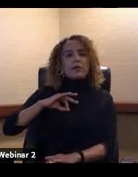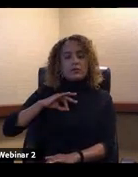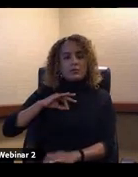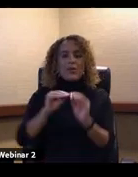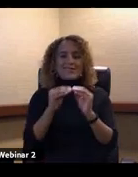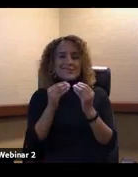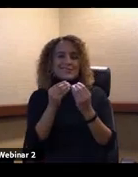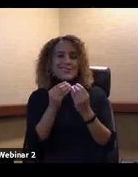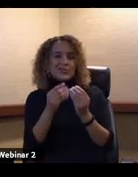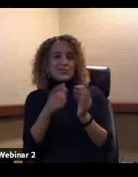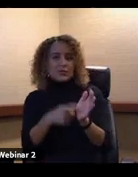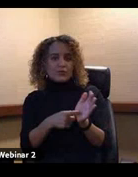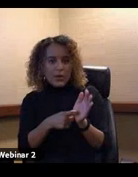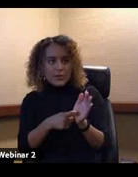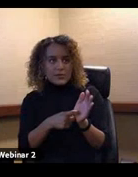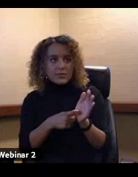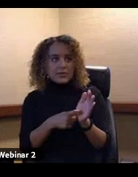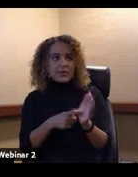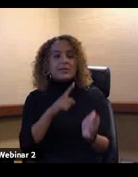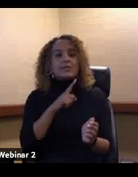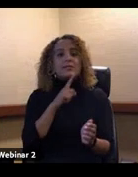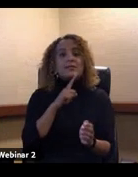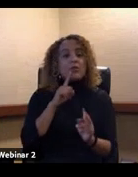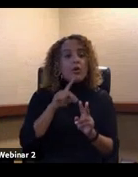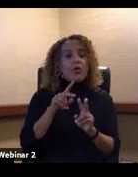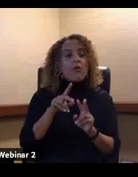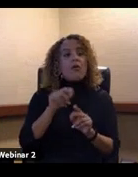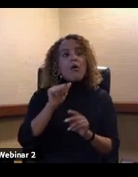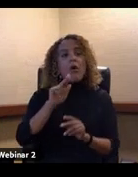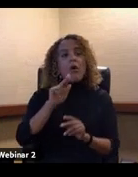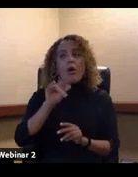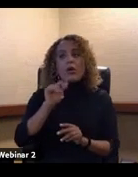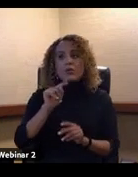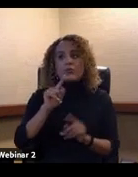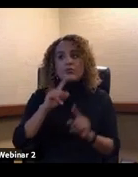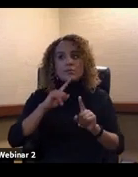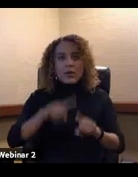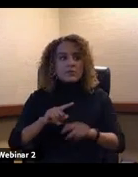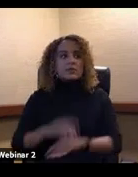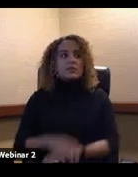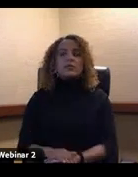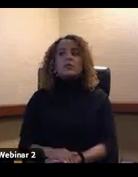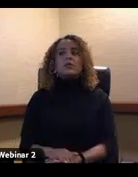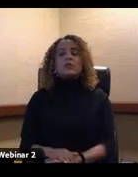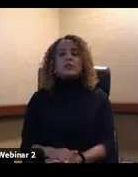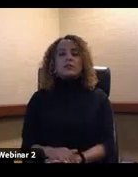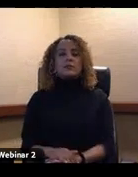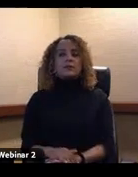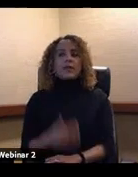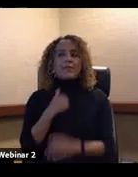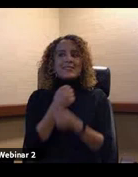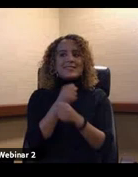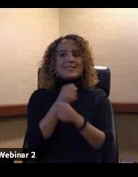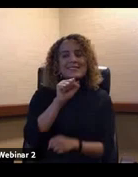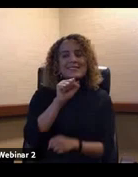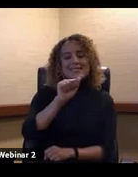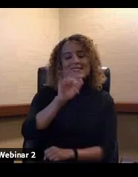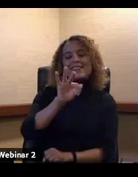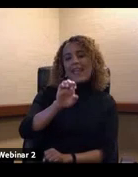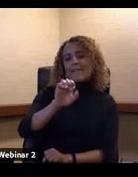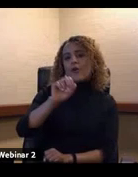organization requirements, the single audit response, and the IRS 3-step safe harbor